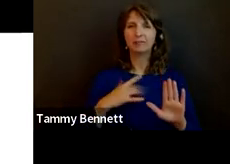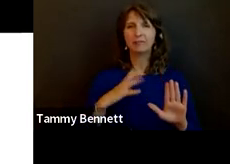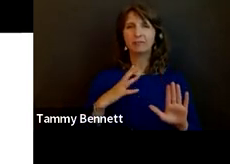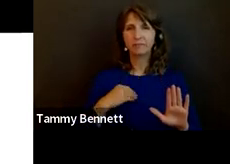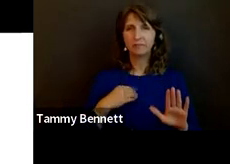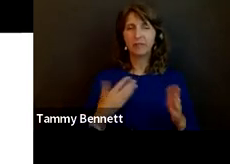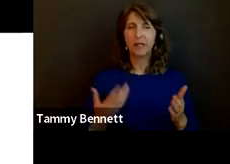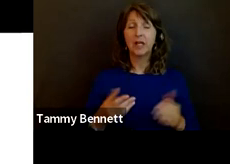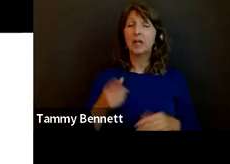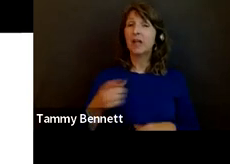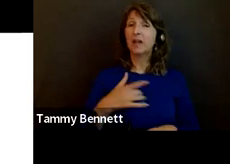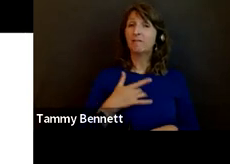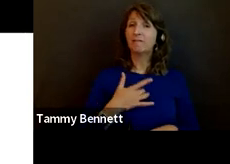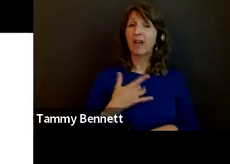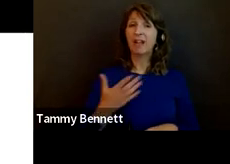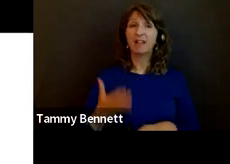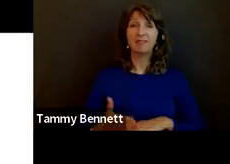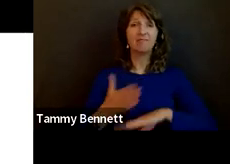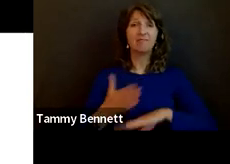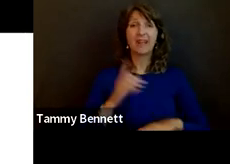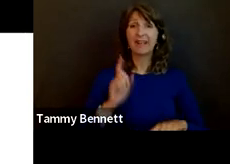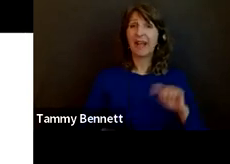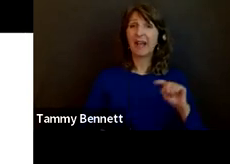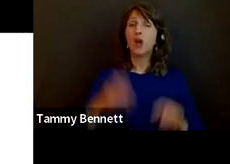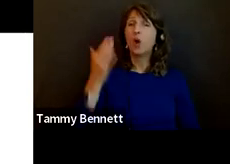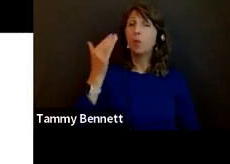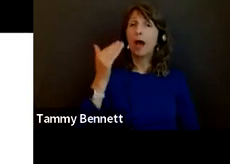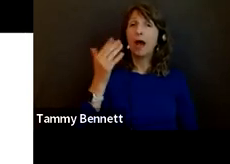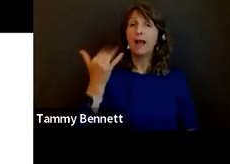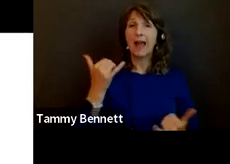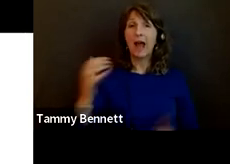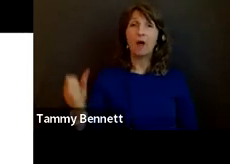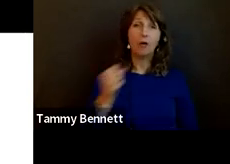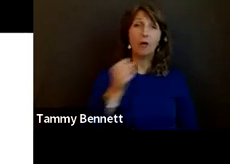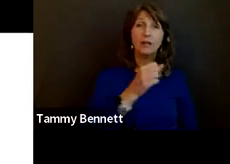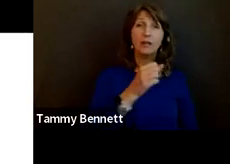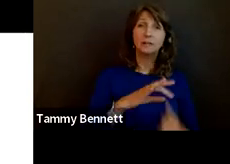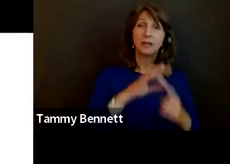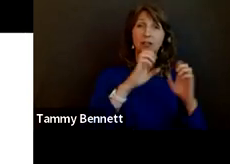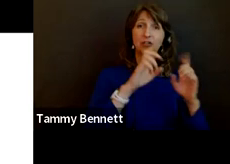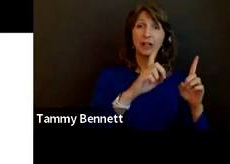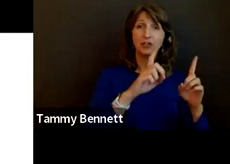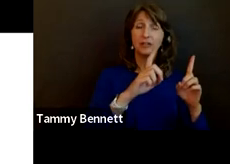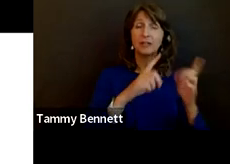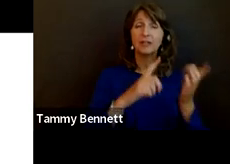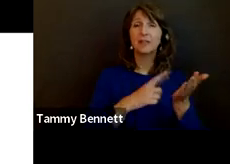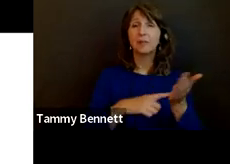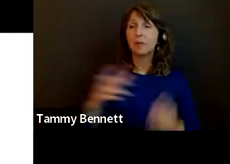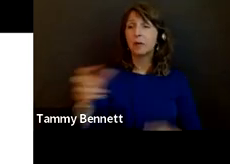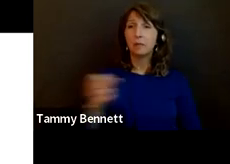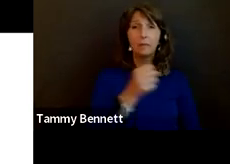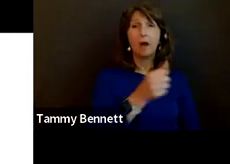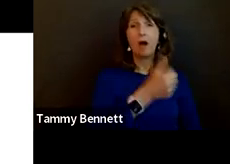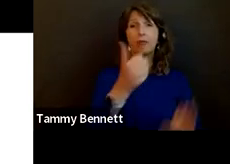setting, because if they're in special education, they might have had a placement change where they step out of class and go to other places, or they receive their education